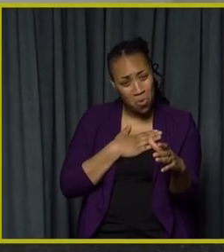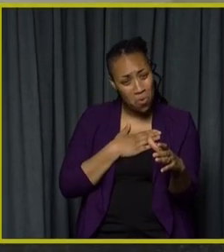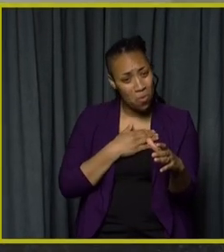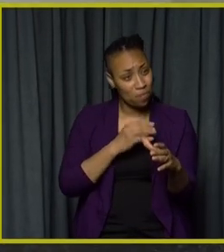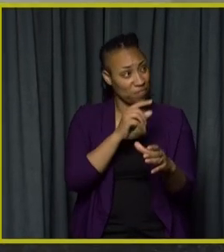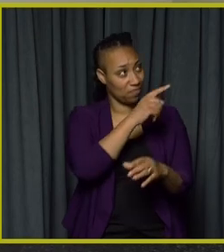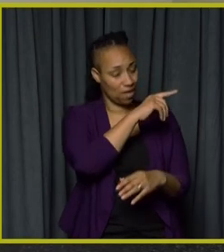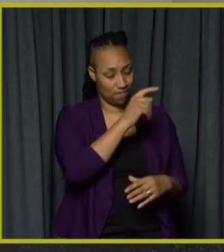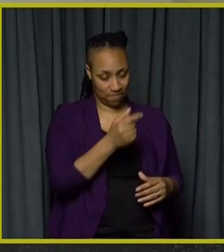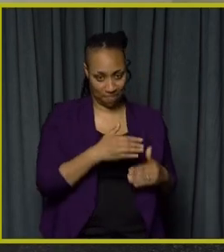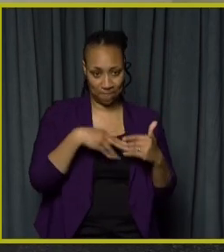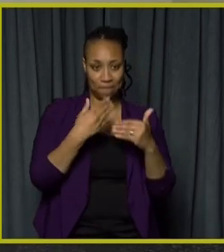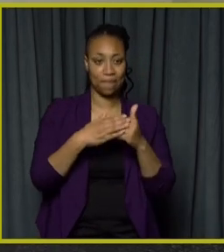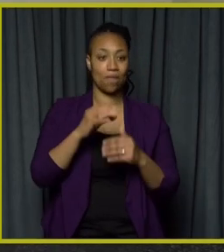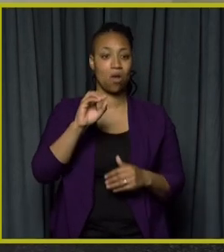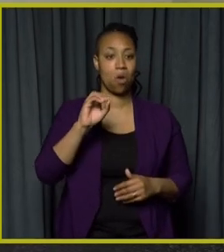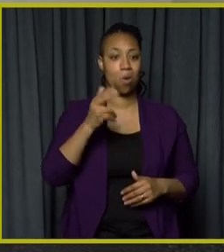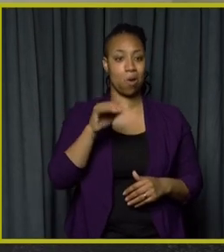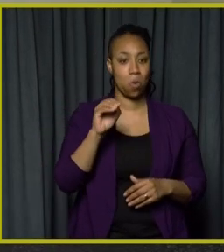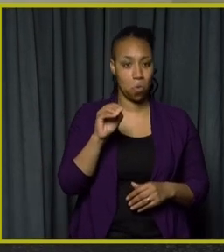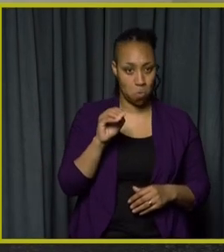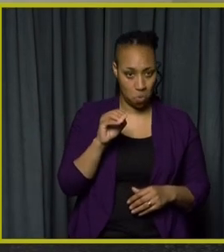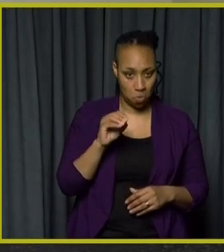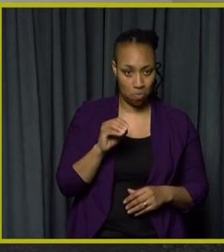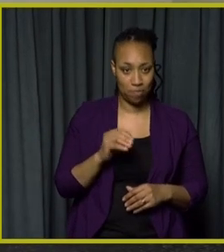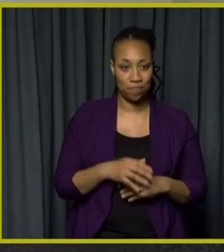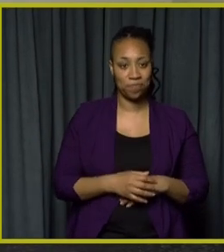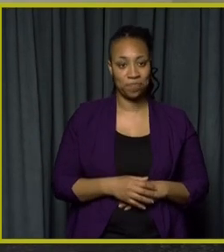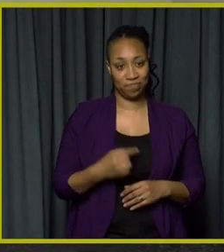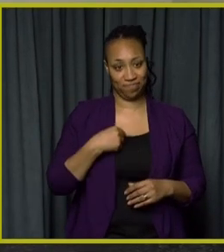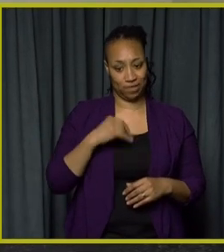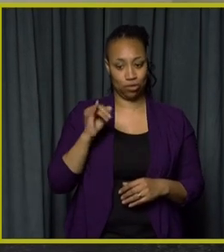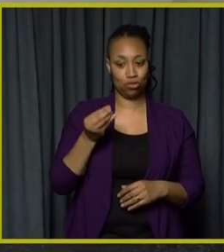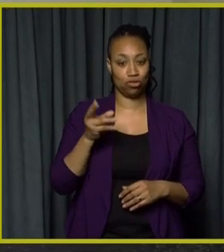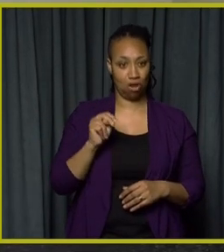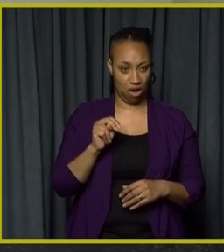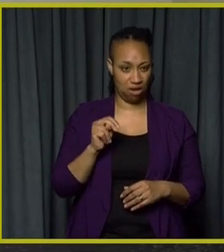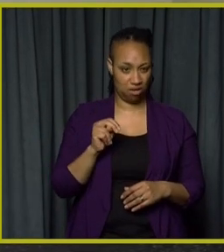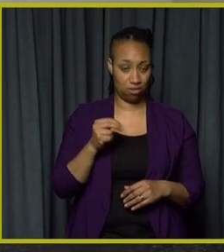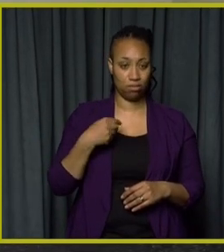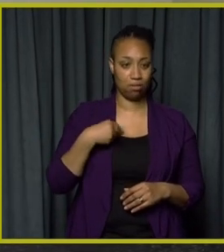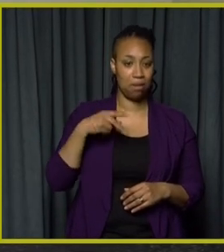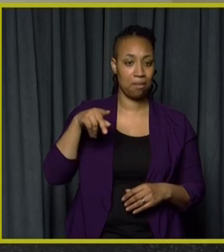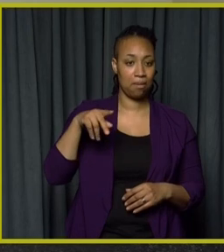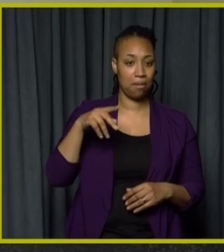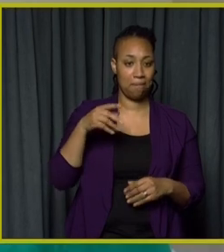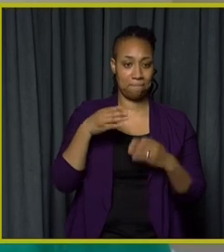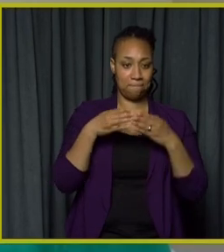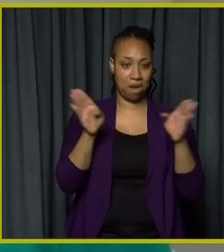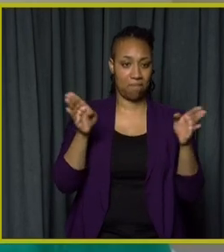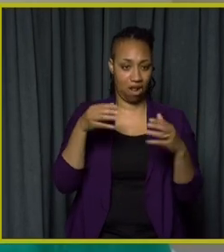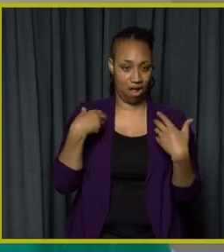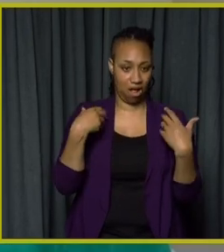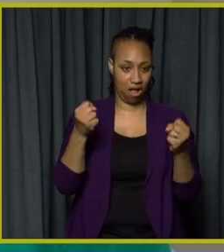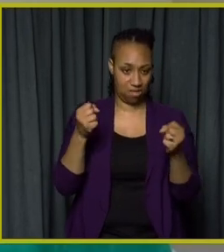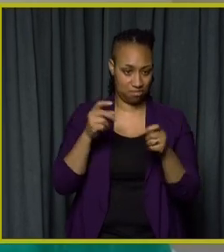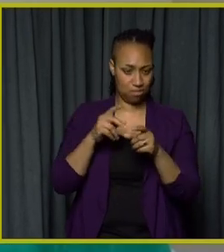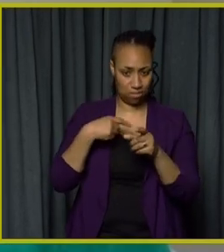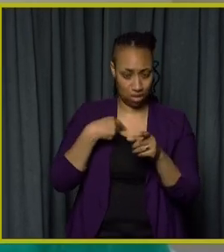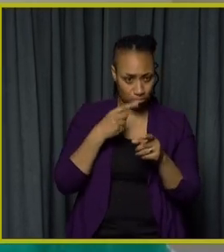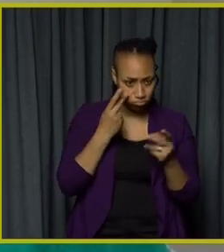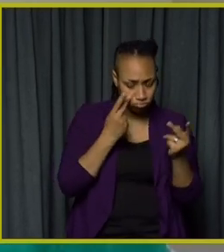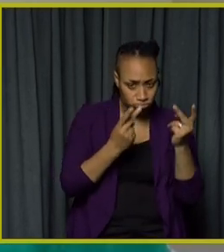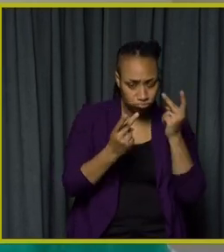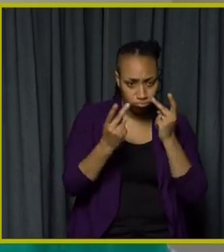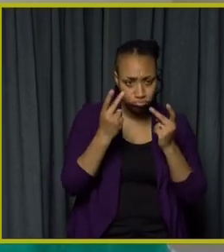President Saunders. In my role as a public health professional, every day I see huge disparities in access to